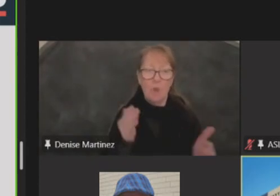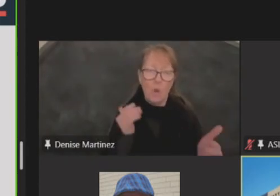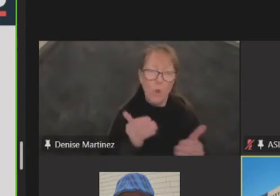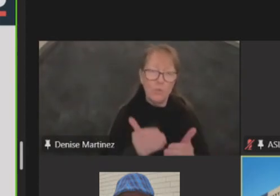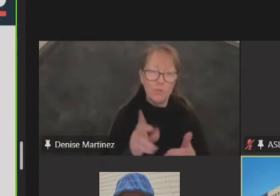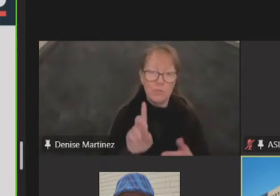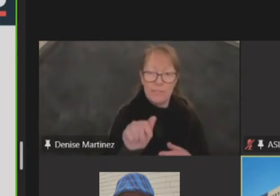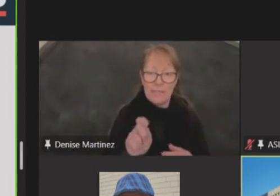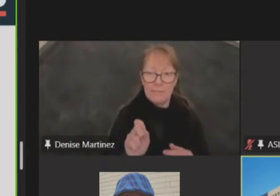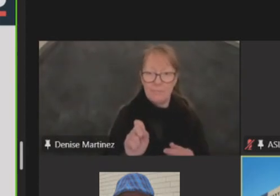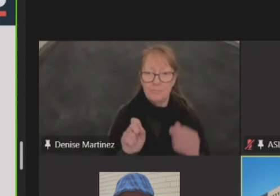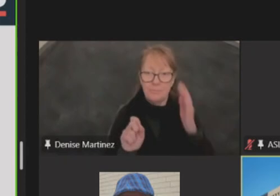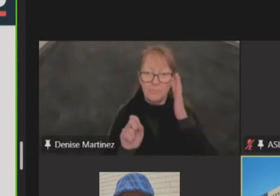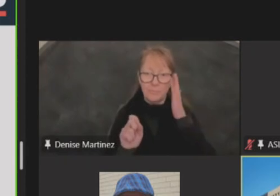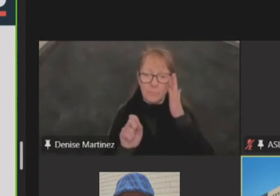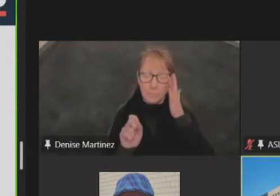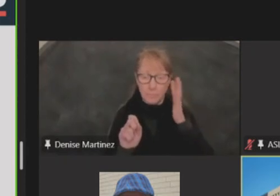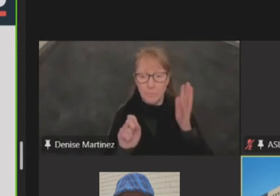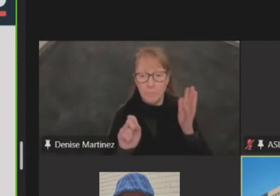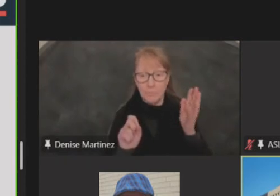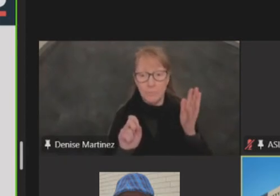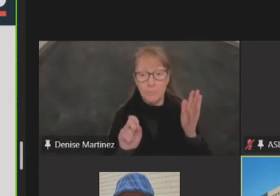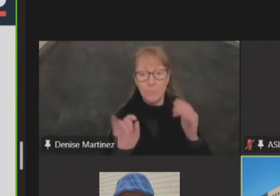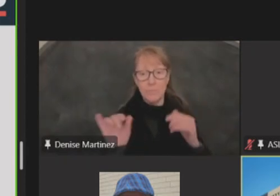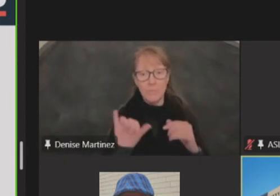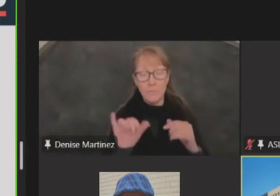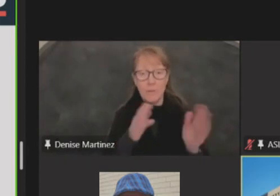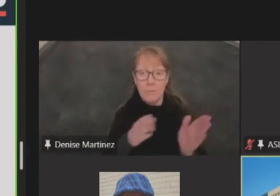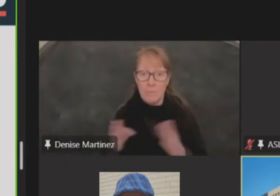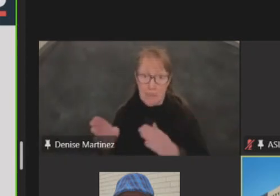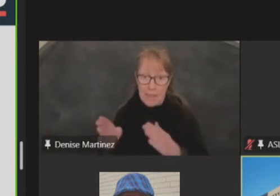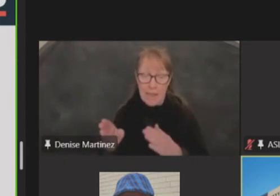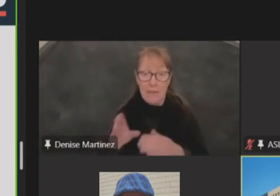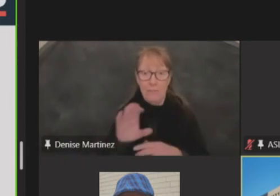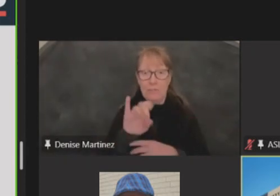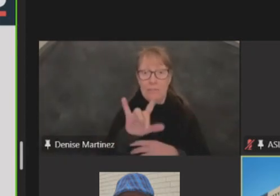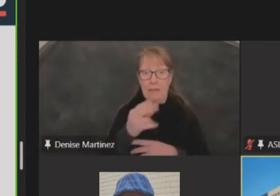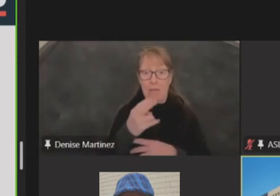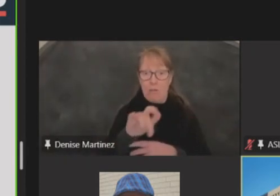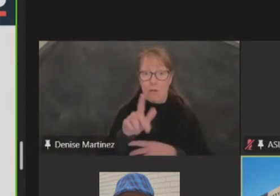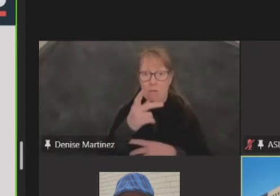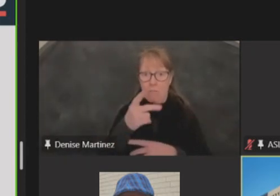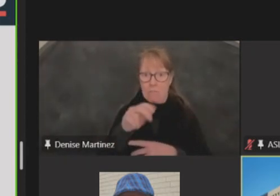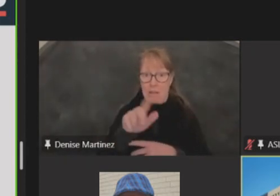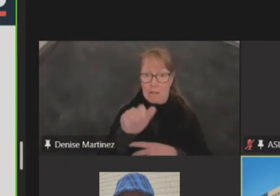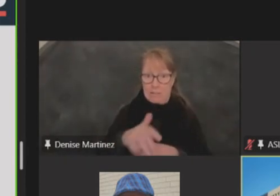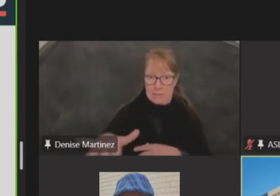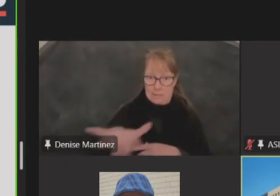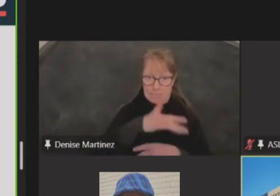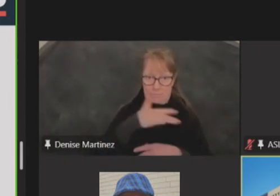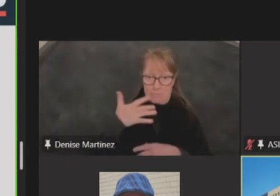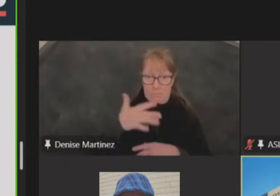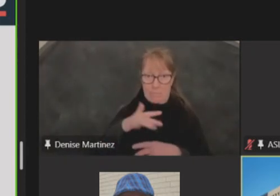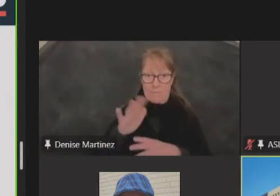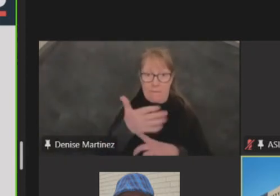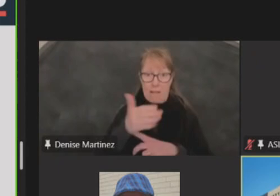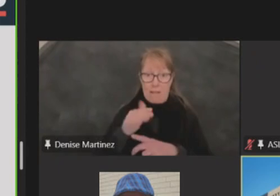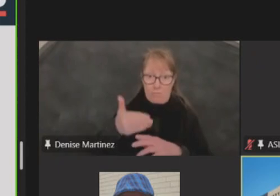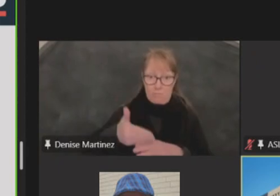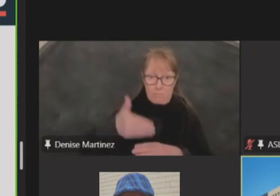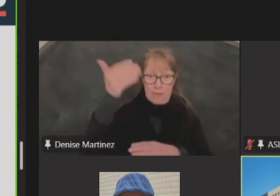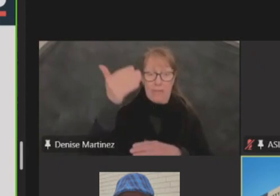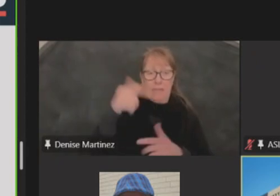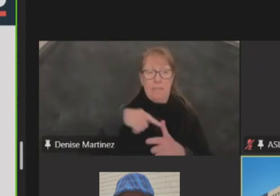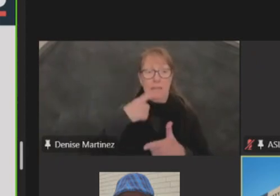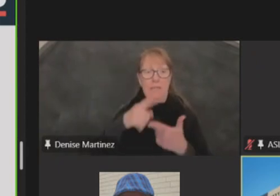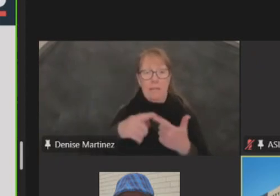But the plan is right now is to do a flag raising on City Hall Plaza, and then invite people to join BCIL for